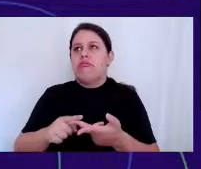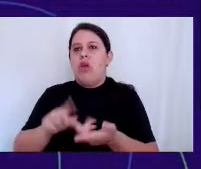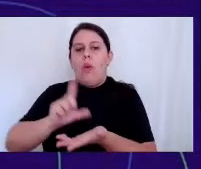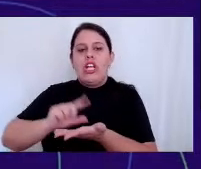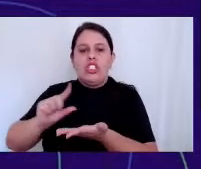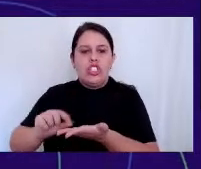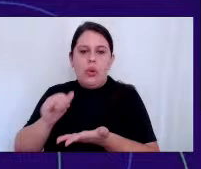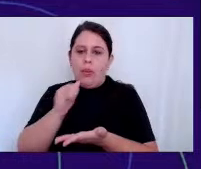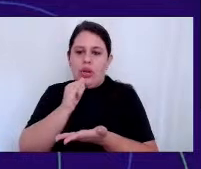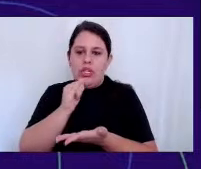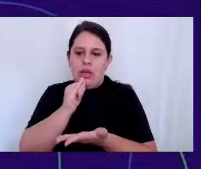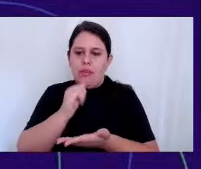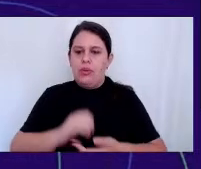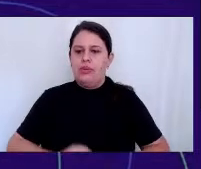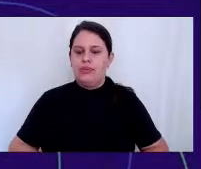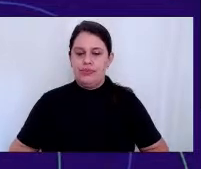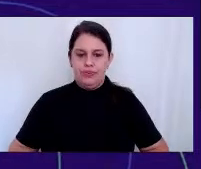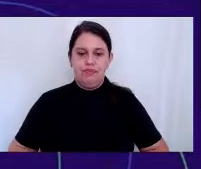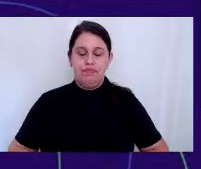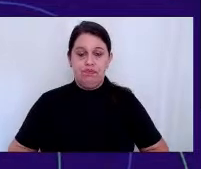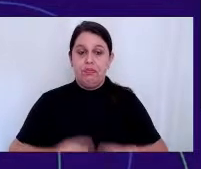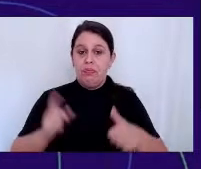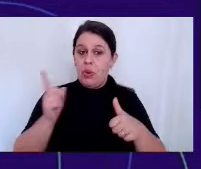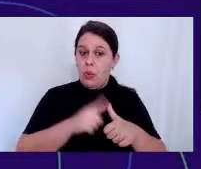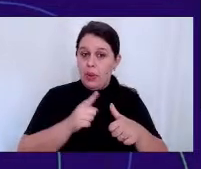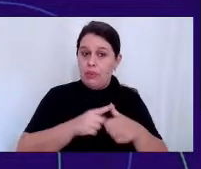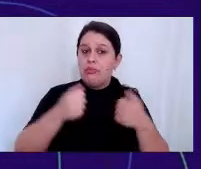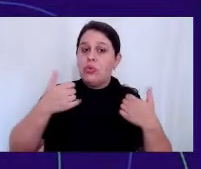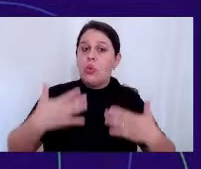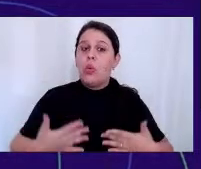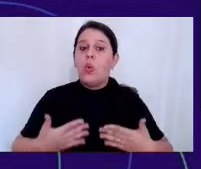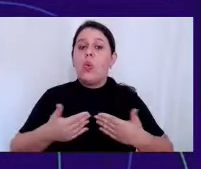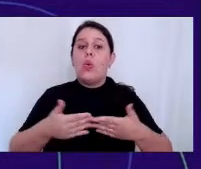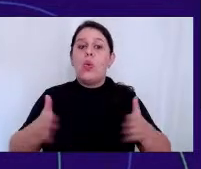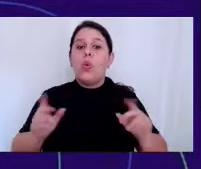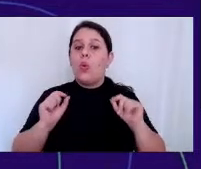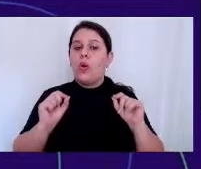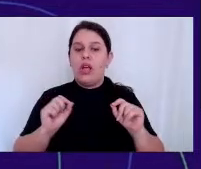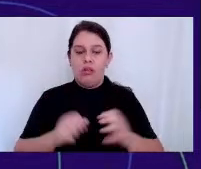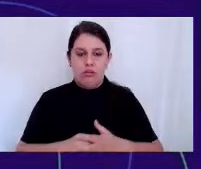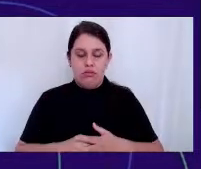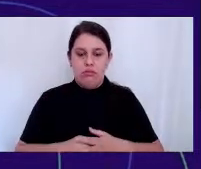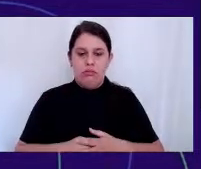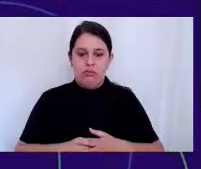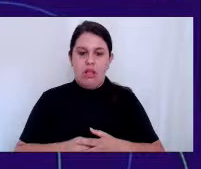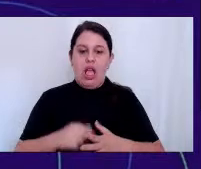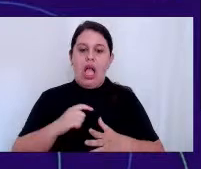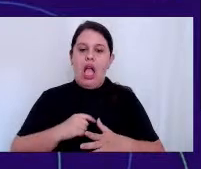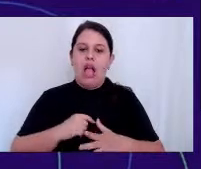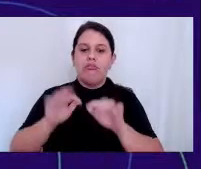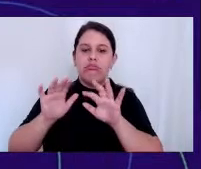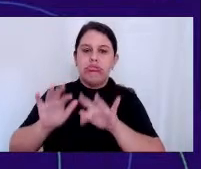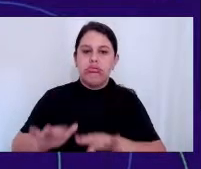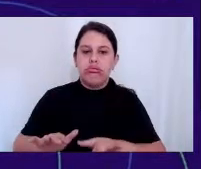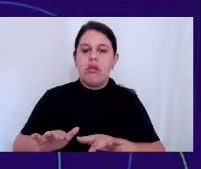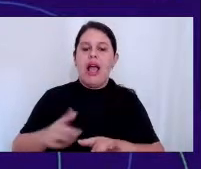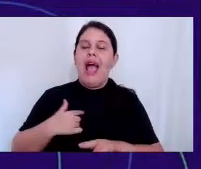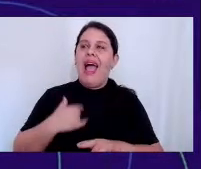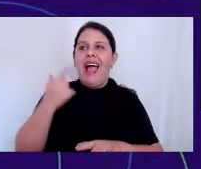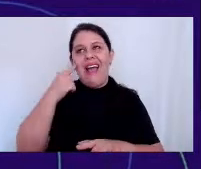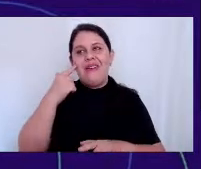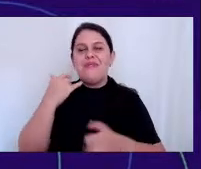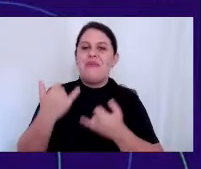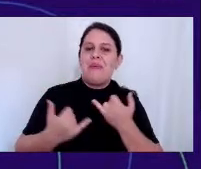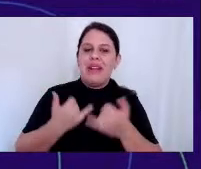to do was I'm going to open my account and I'm just going to play with the tool and see what happens. I think that's the first